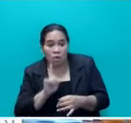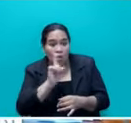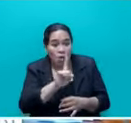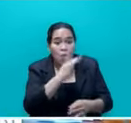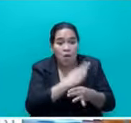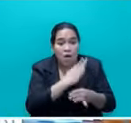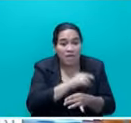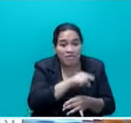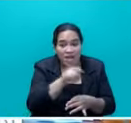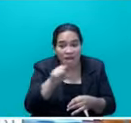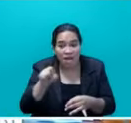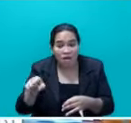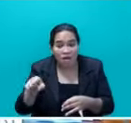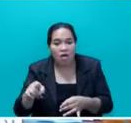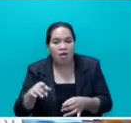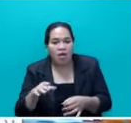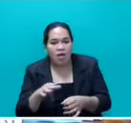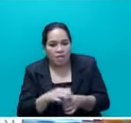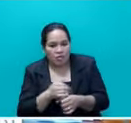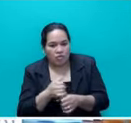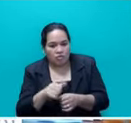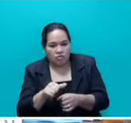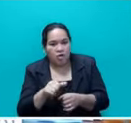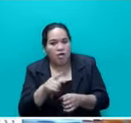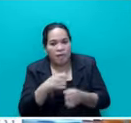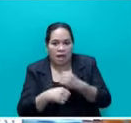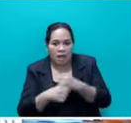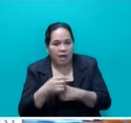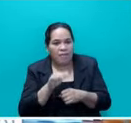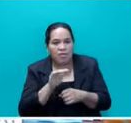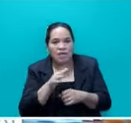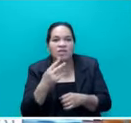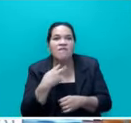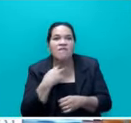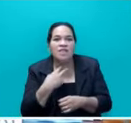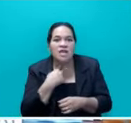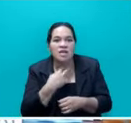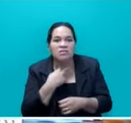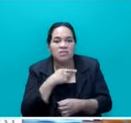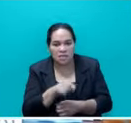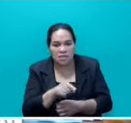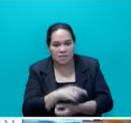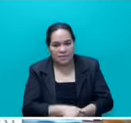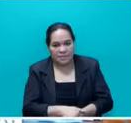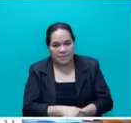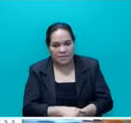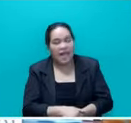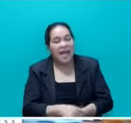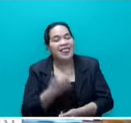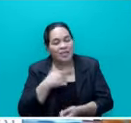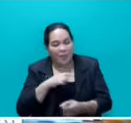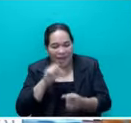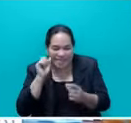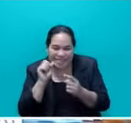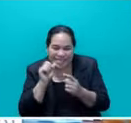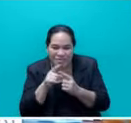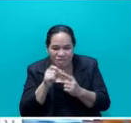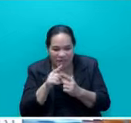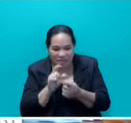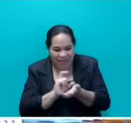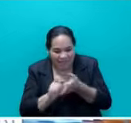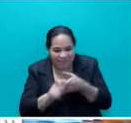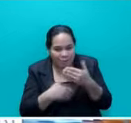make use of those people, or they could be their potential victims. That's the only area. That's why it's specified clearly. And